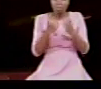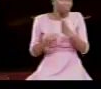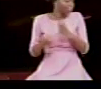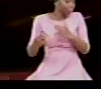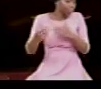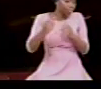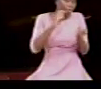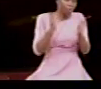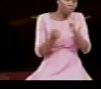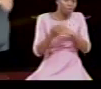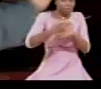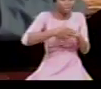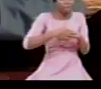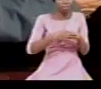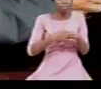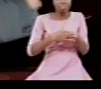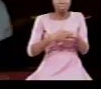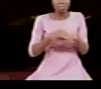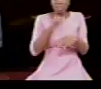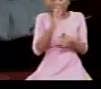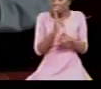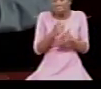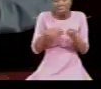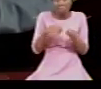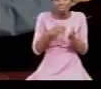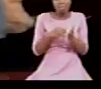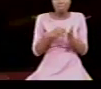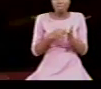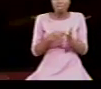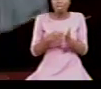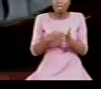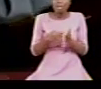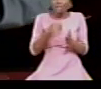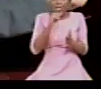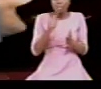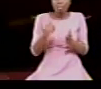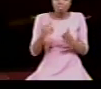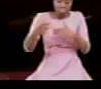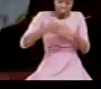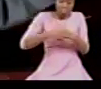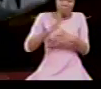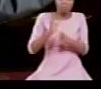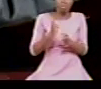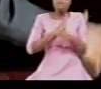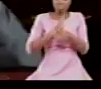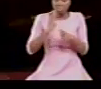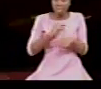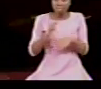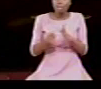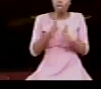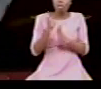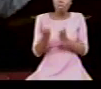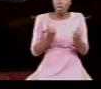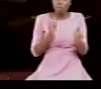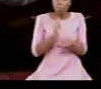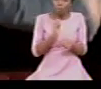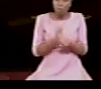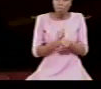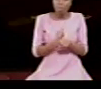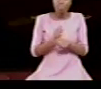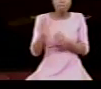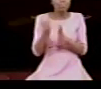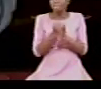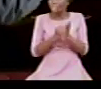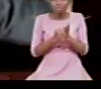he backs you. You don't care about him, he backs your business, backs your family, backs your career, backs your